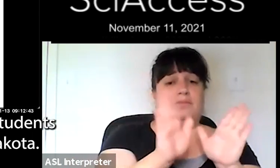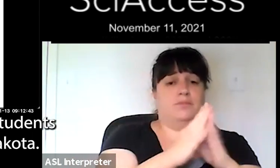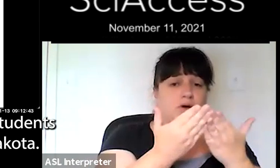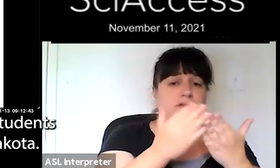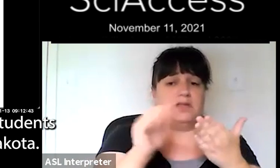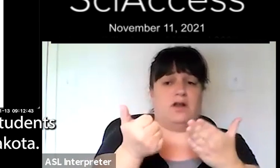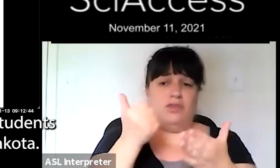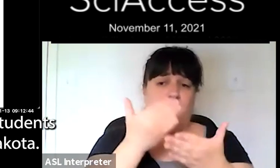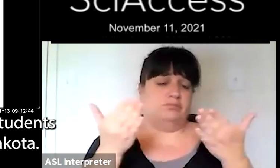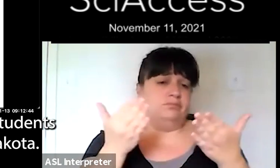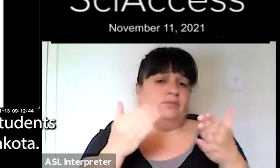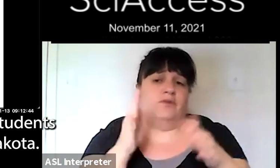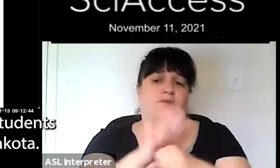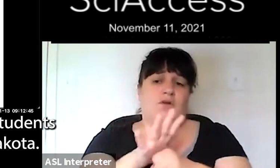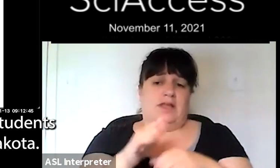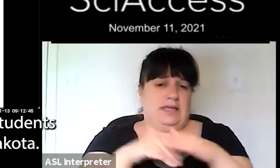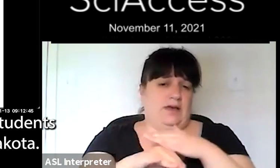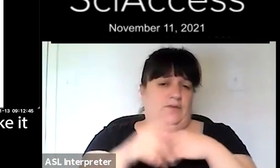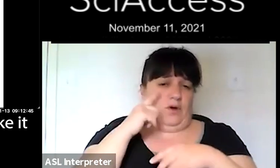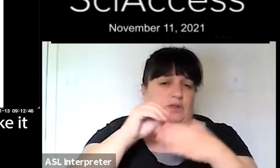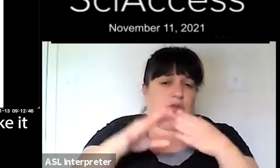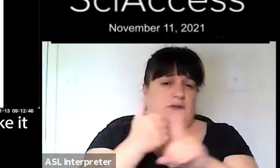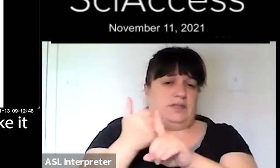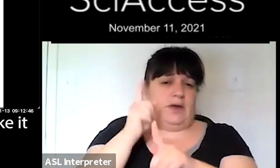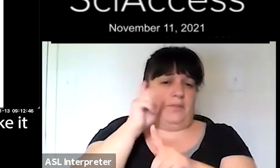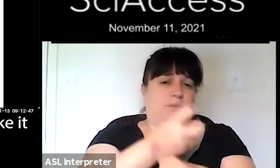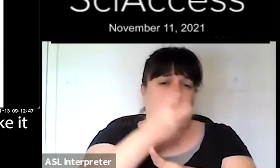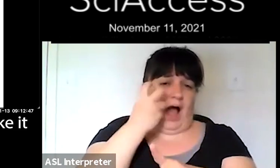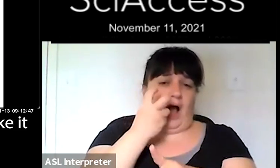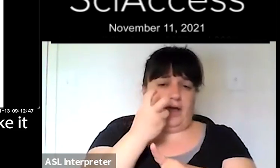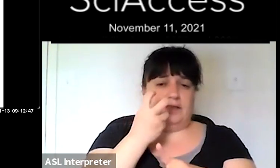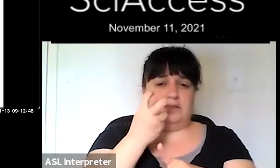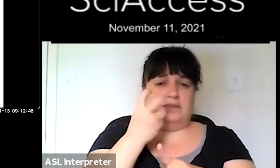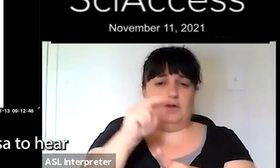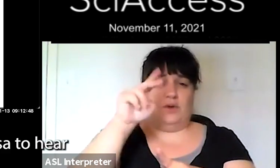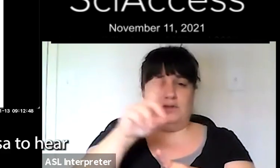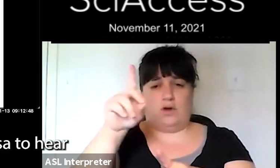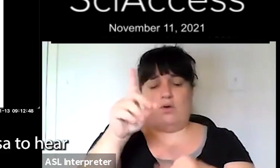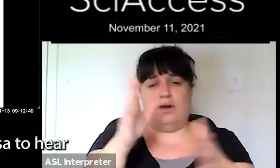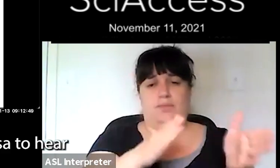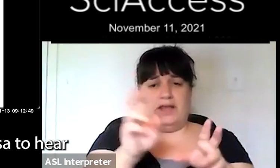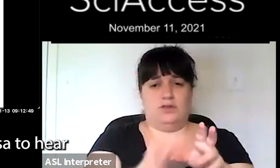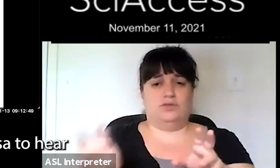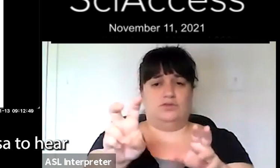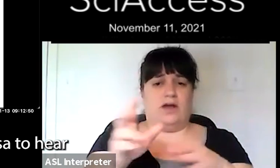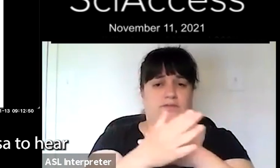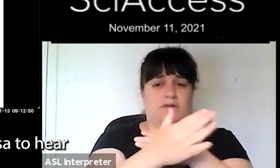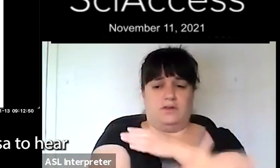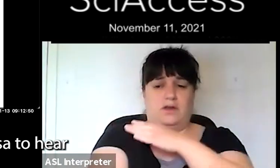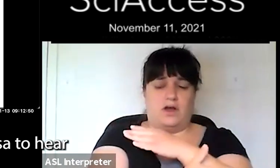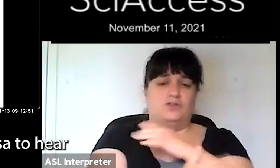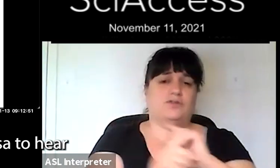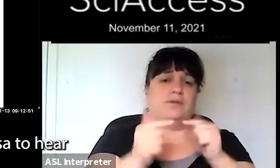accessible for students who are blind in North Dakota, and we're working to take it across the country. And with that, I'm going to turn it over